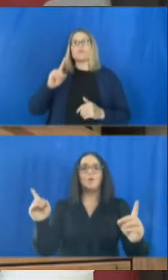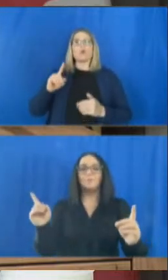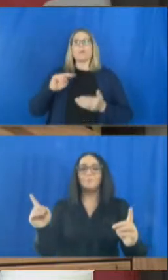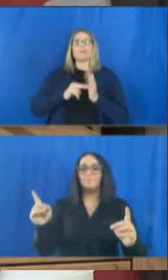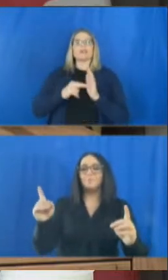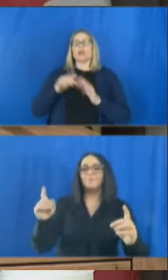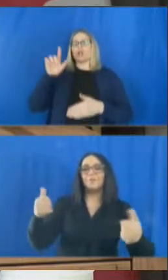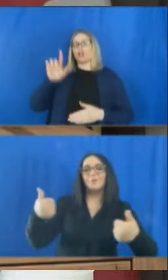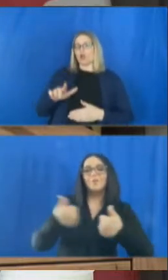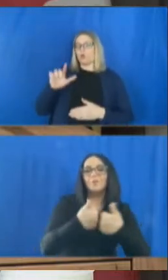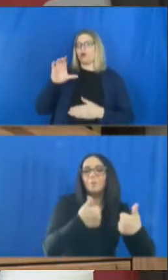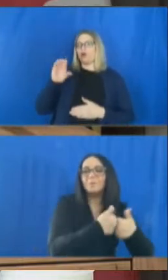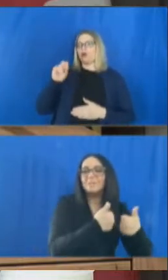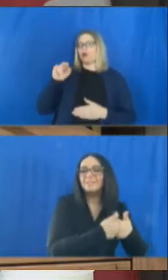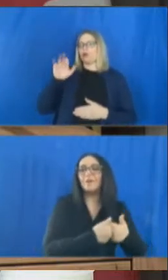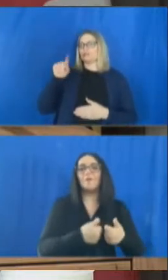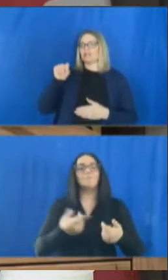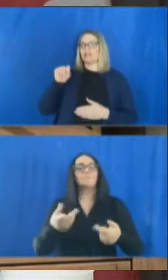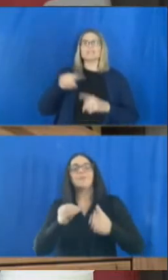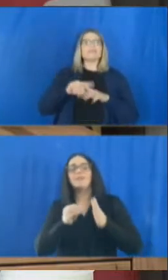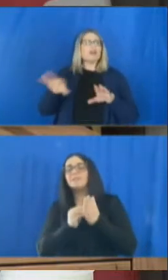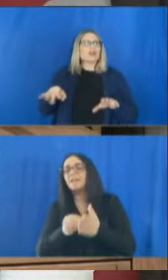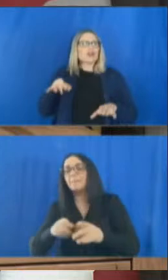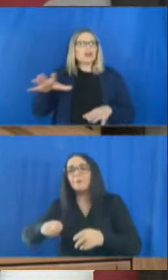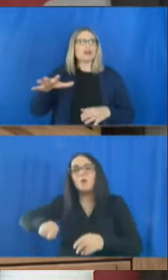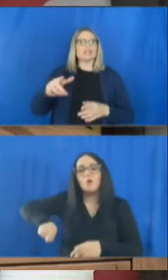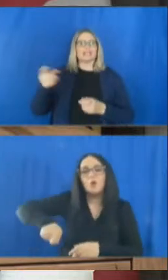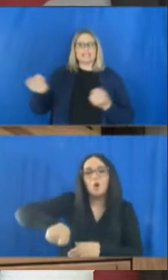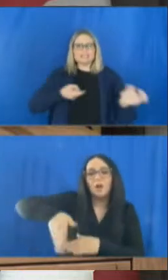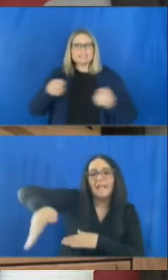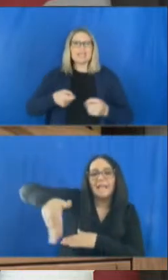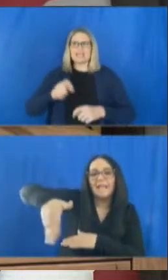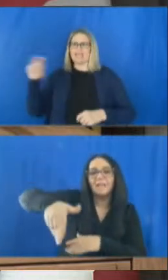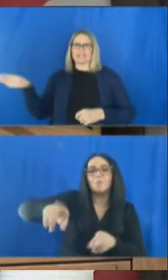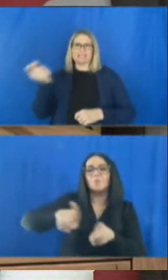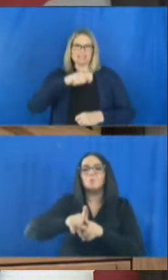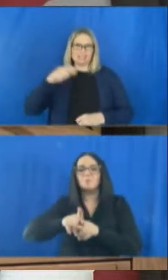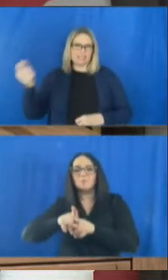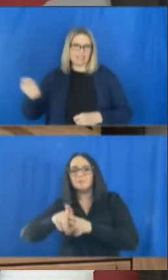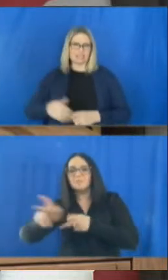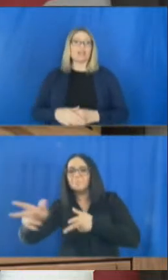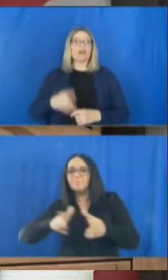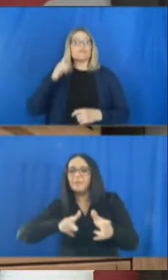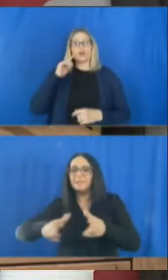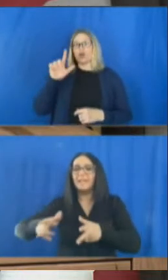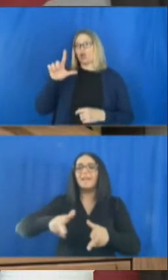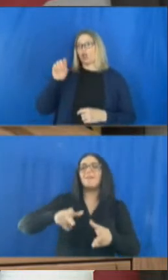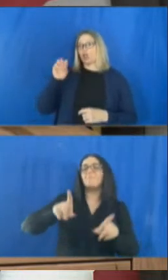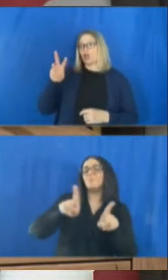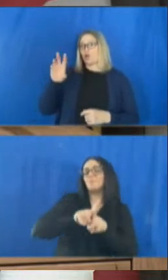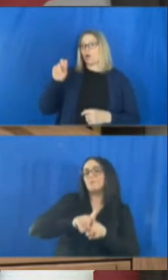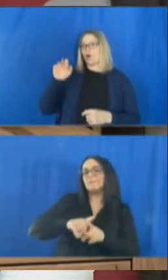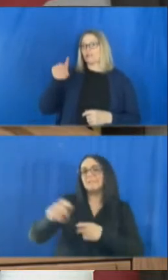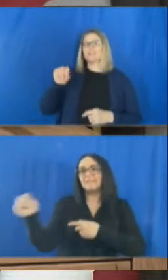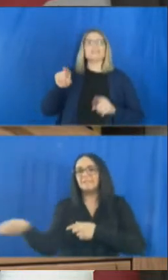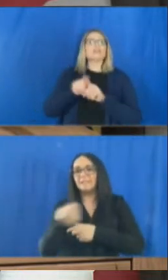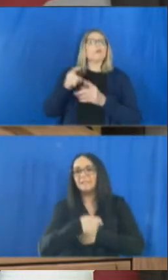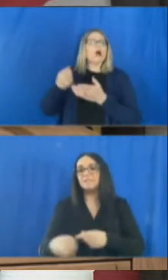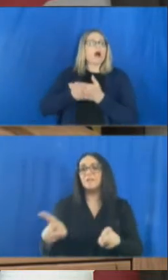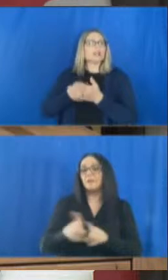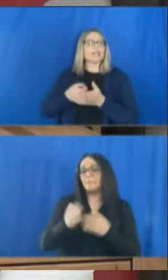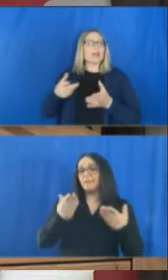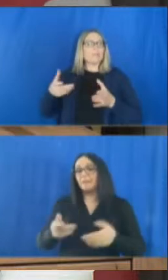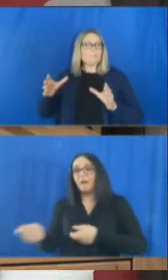those 12 and over, 2 teams will be permitted to play each other in a single day, and competitions of up to 50 athletes will be permitted, but